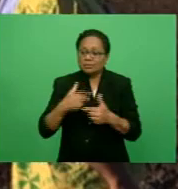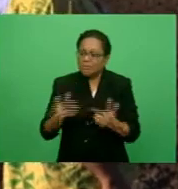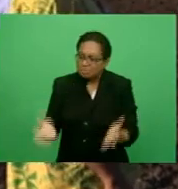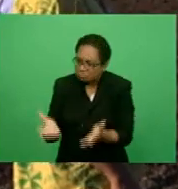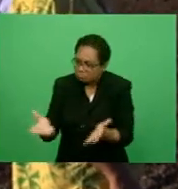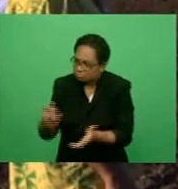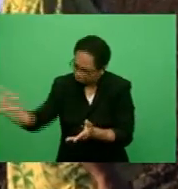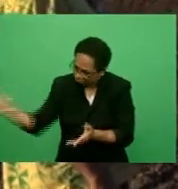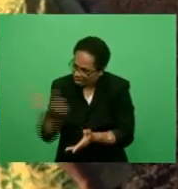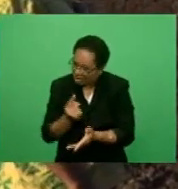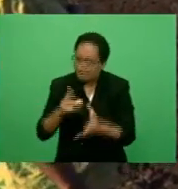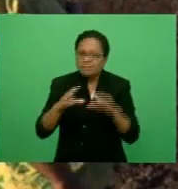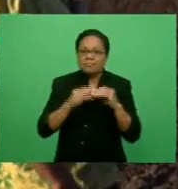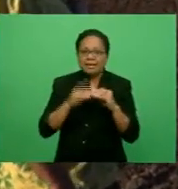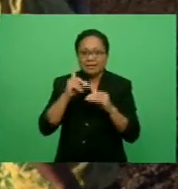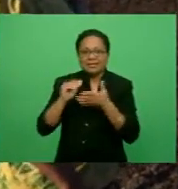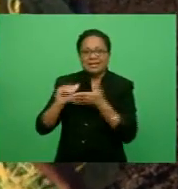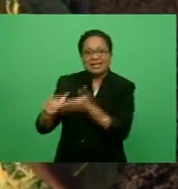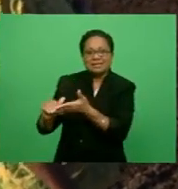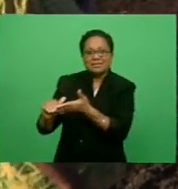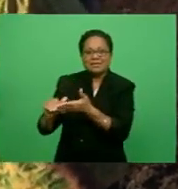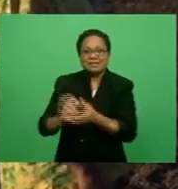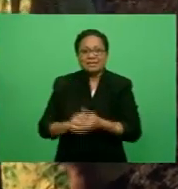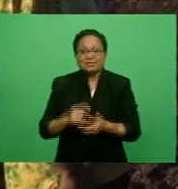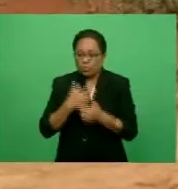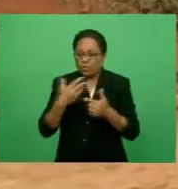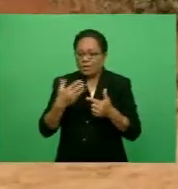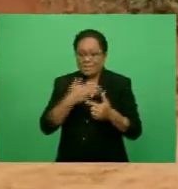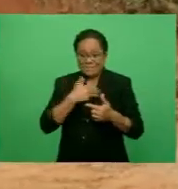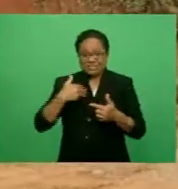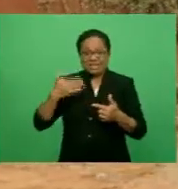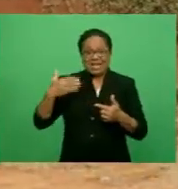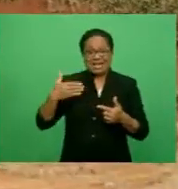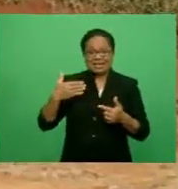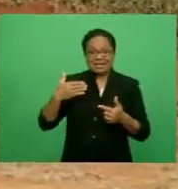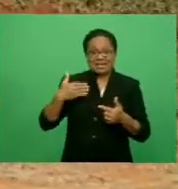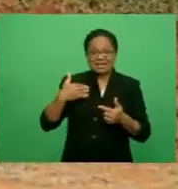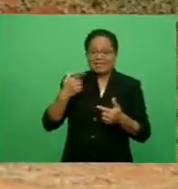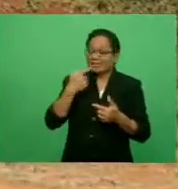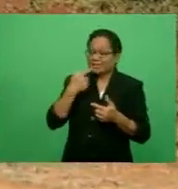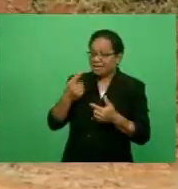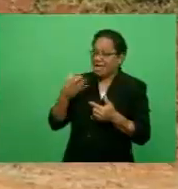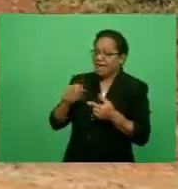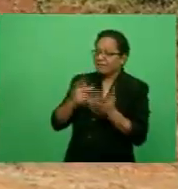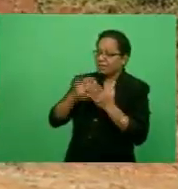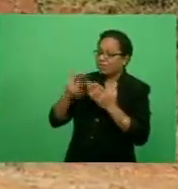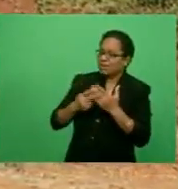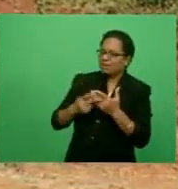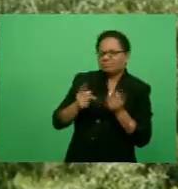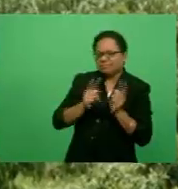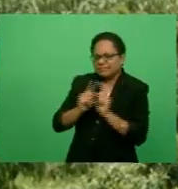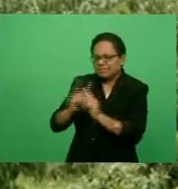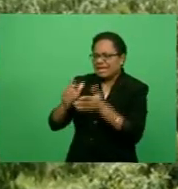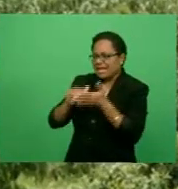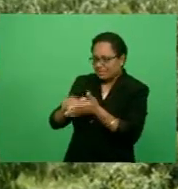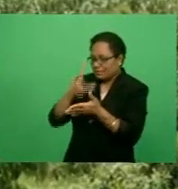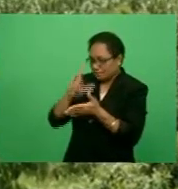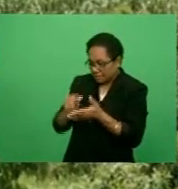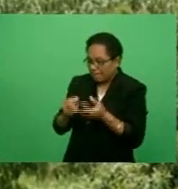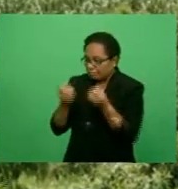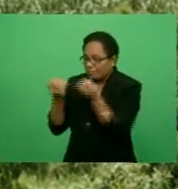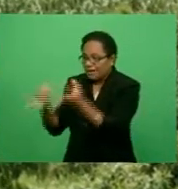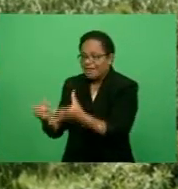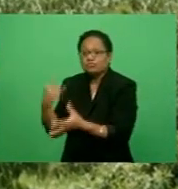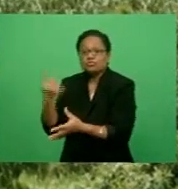The agriculture ministry has incentives and programs in place for farmers who are willing to invest in large-scale farming